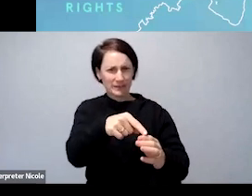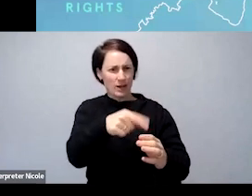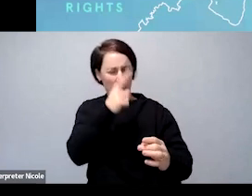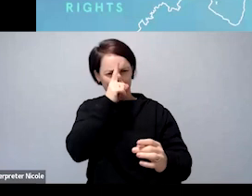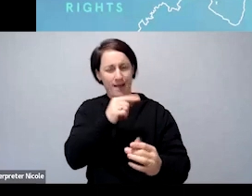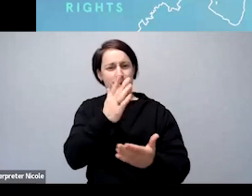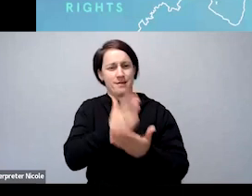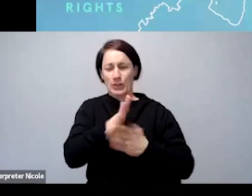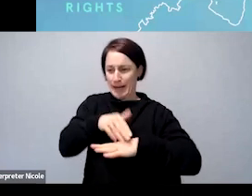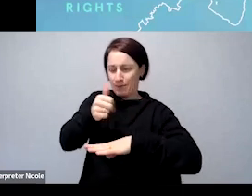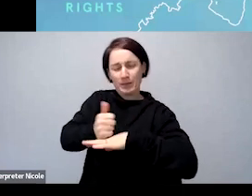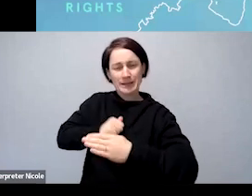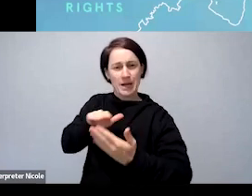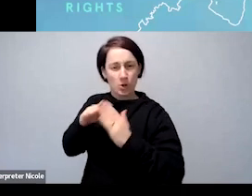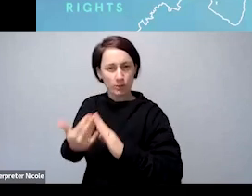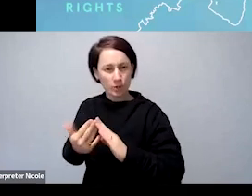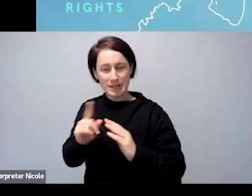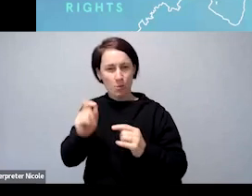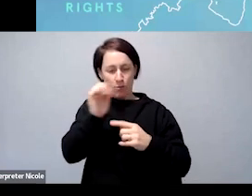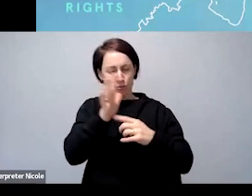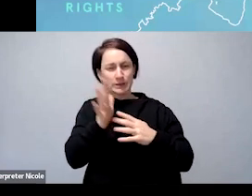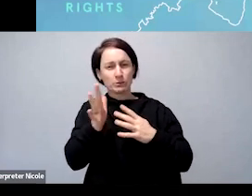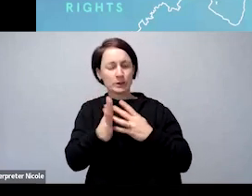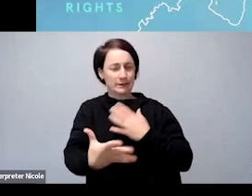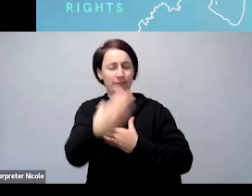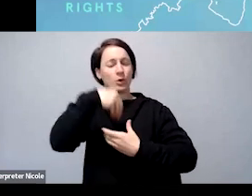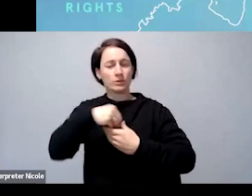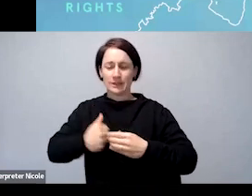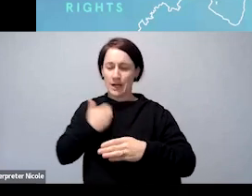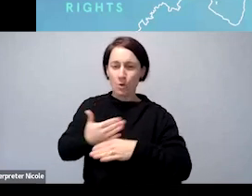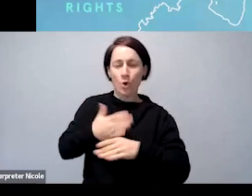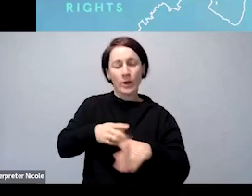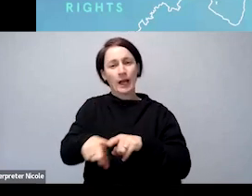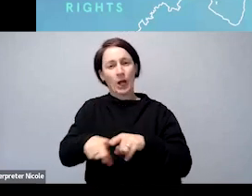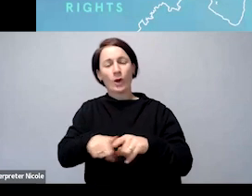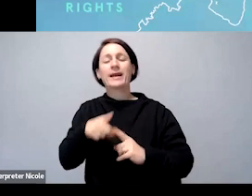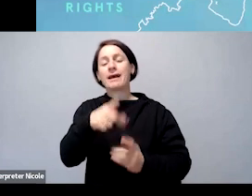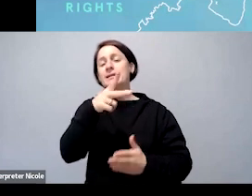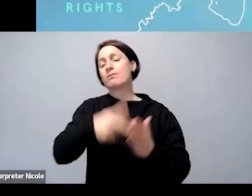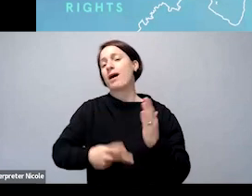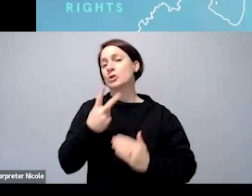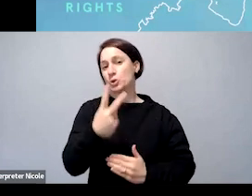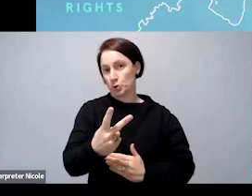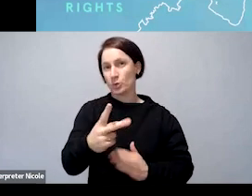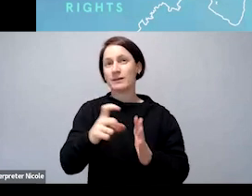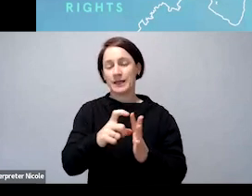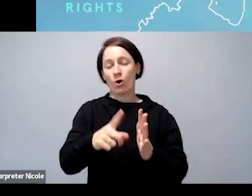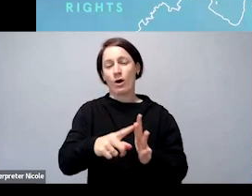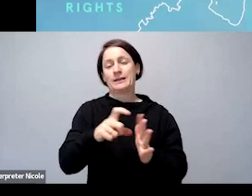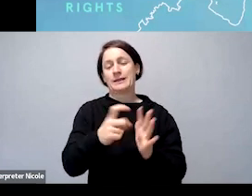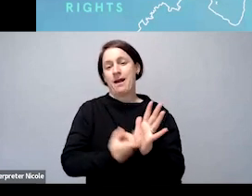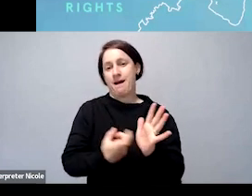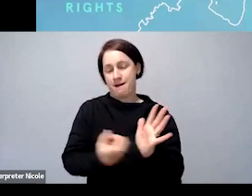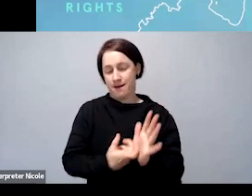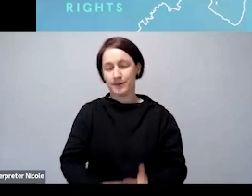it? And what are the principles that might drive our working and learning together? That's what part 2 of the DIDRR Framework and Toolkit